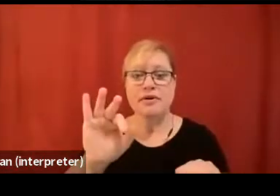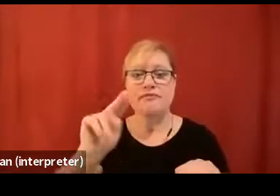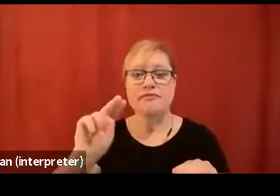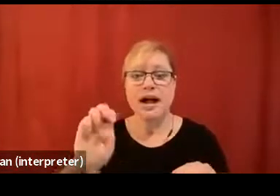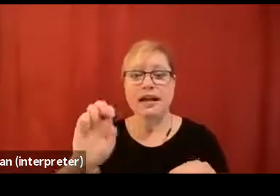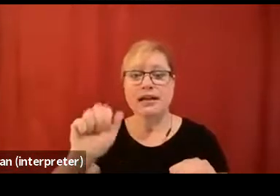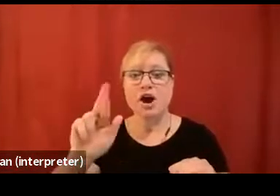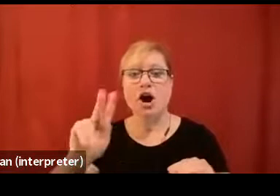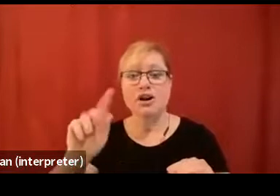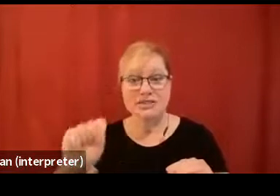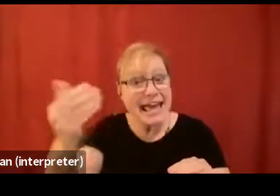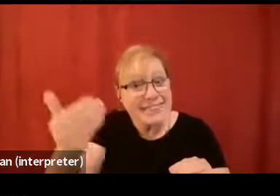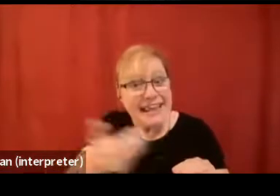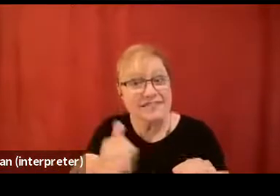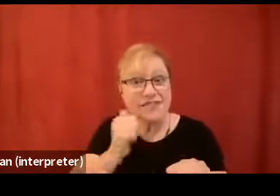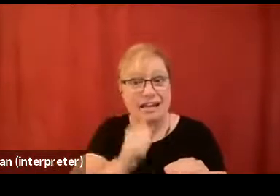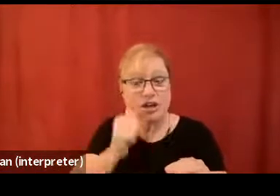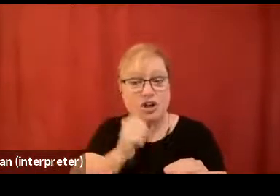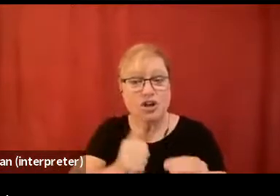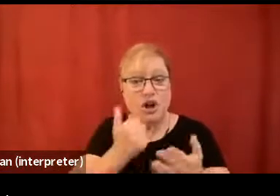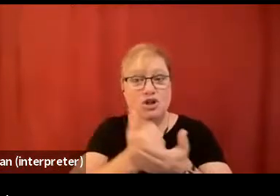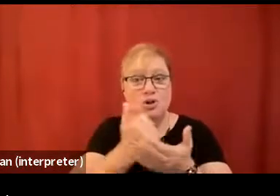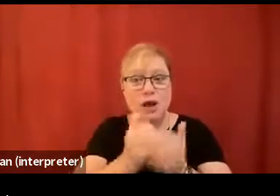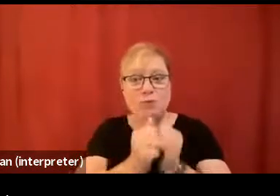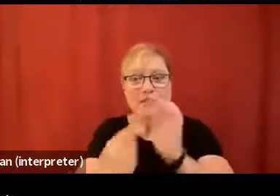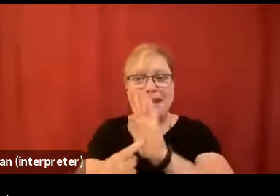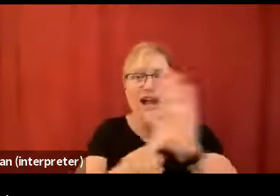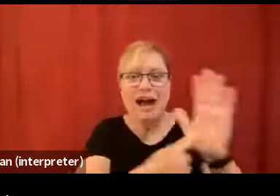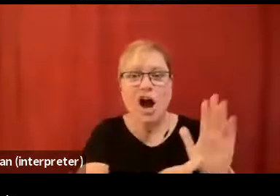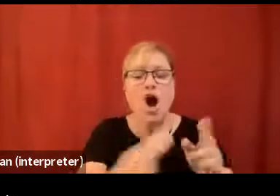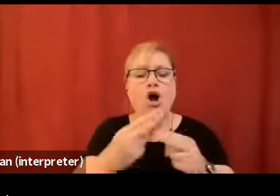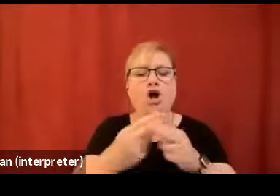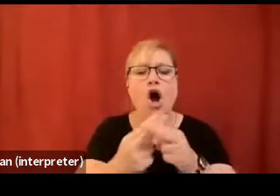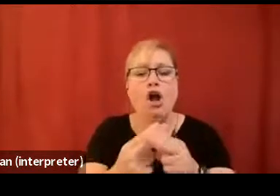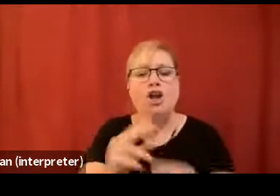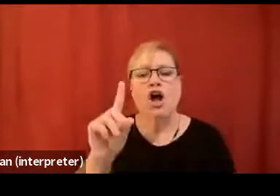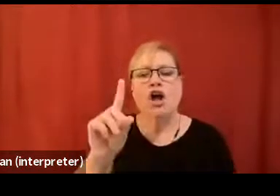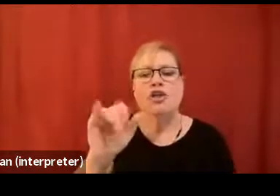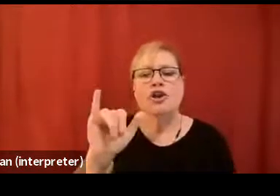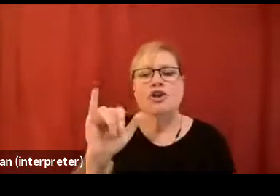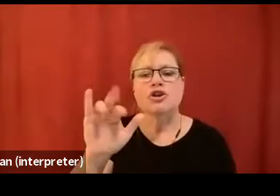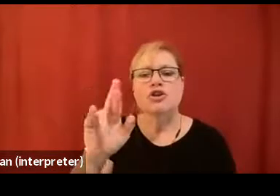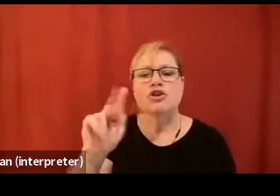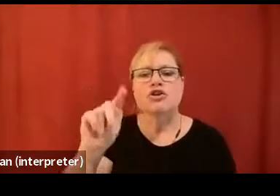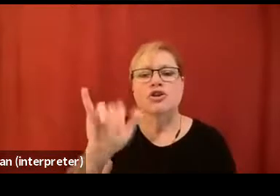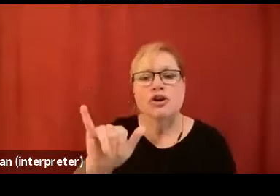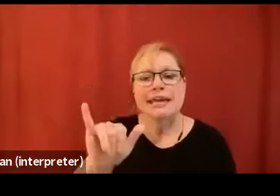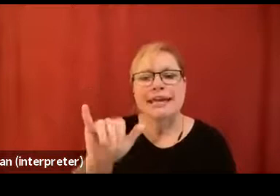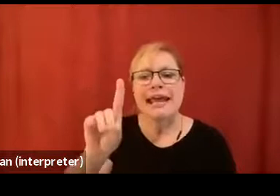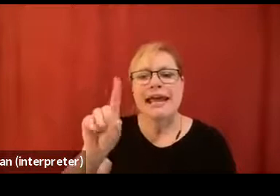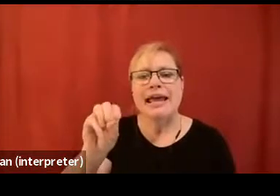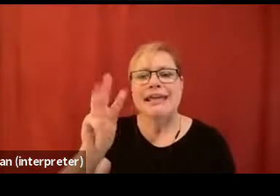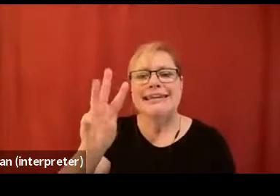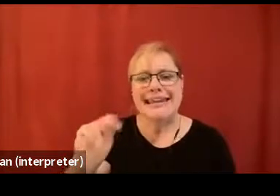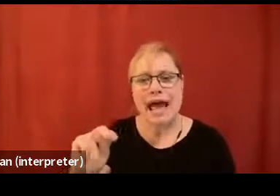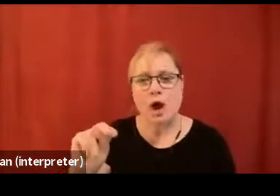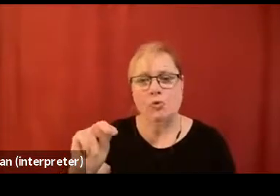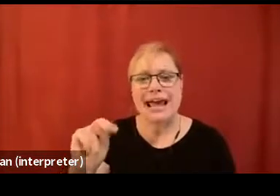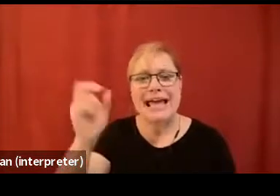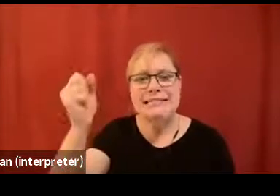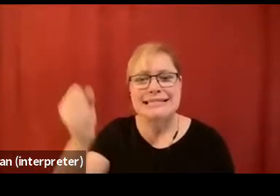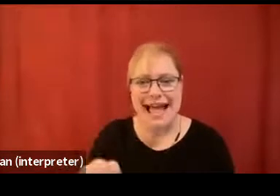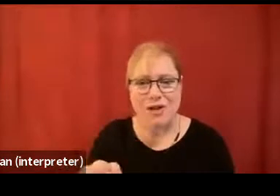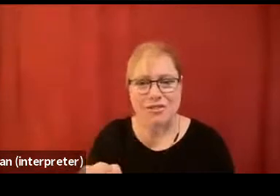invited our girls to help with an exhibit called The Dirty Down South. And they like, girls, we want to know, what is your Southern